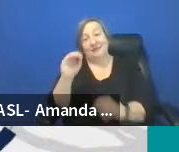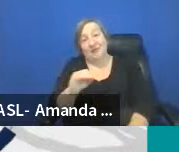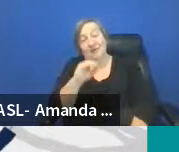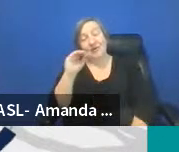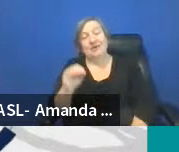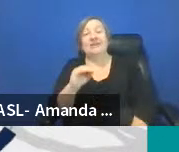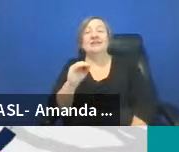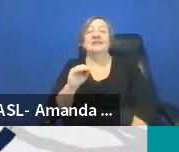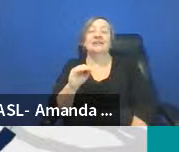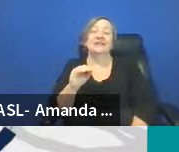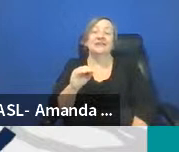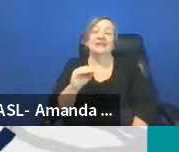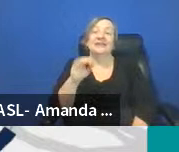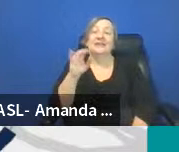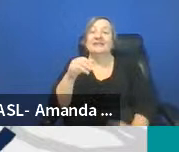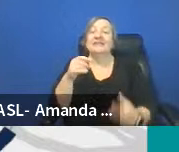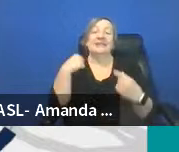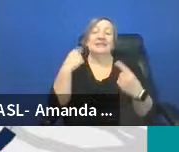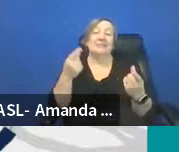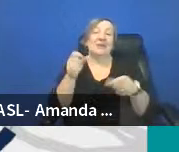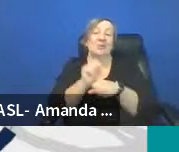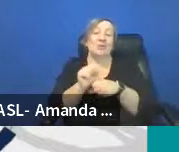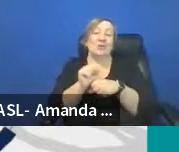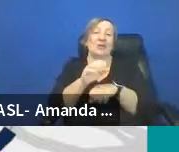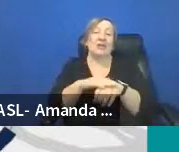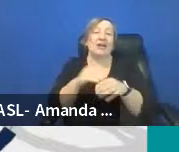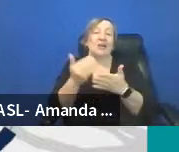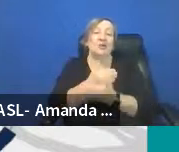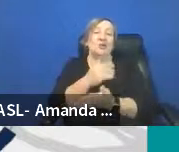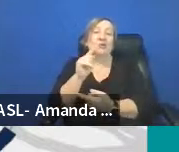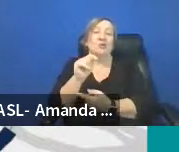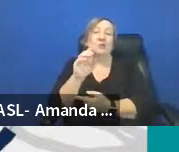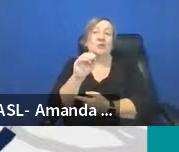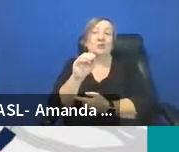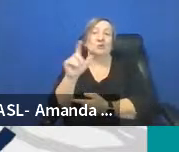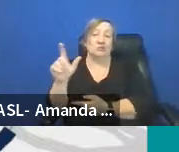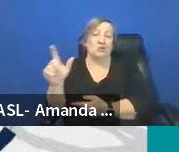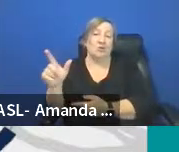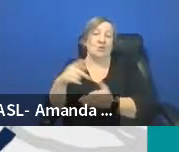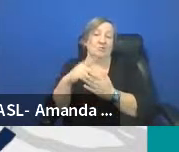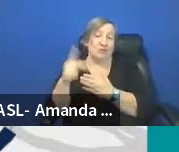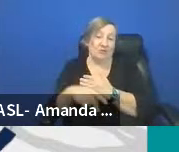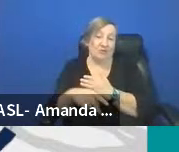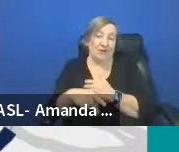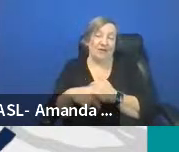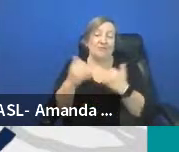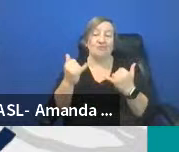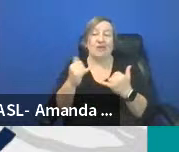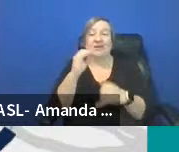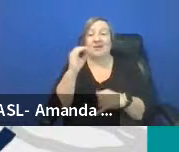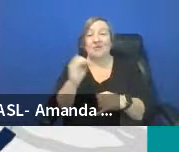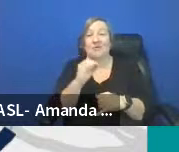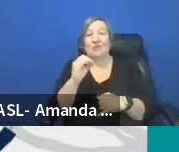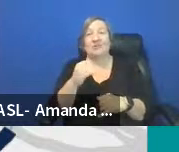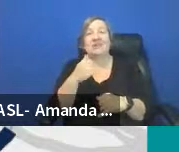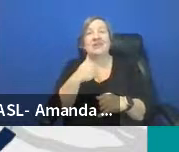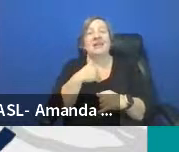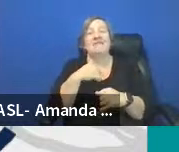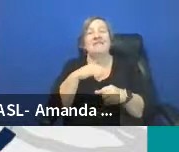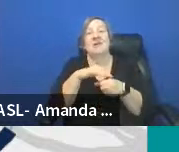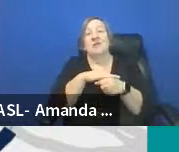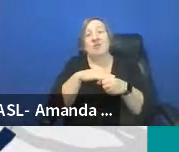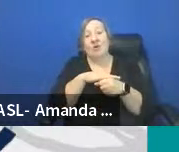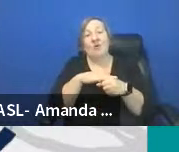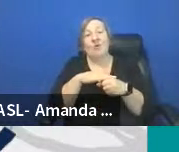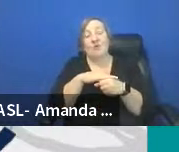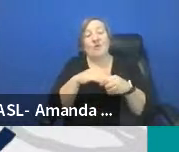is has been working on a new toll program. Right now in Oregon, there are some local facilities